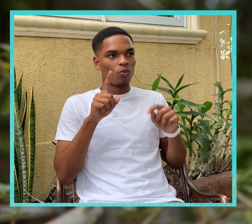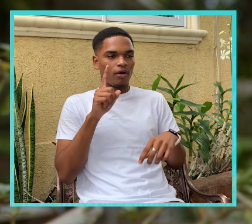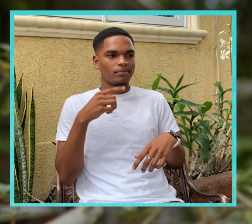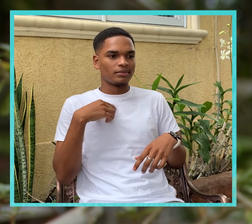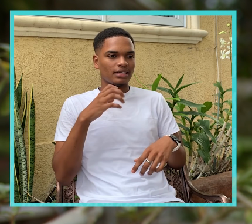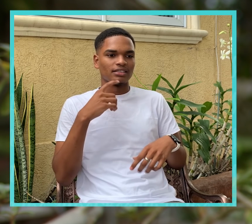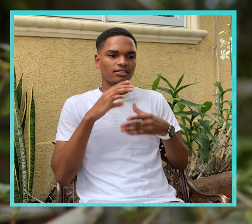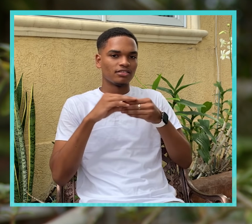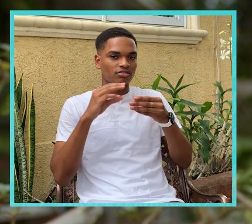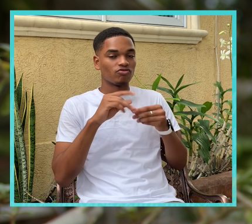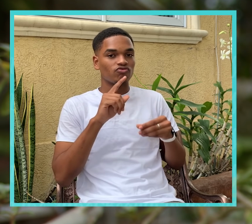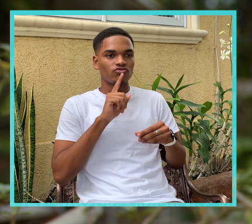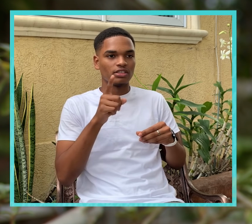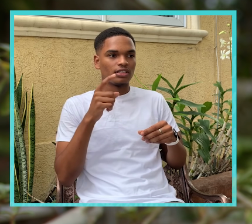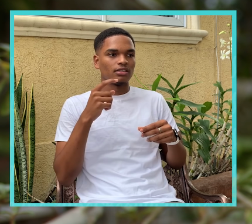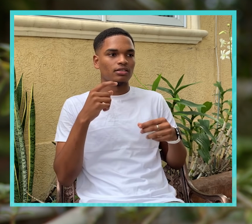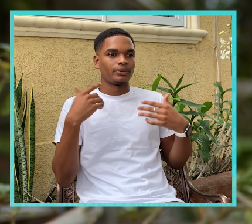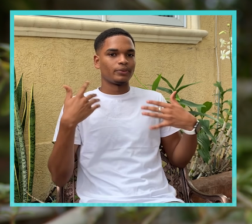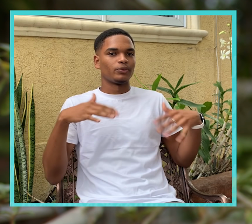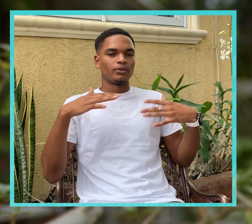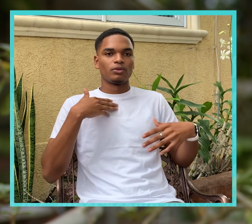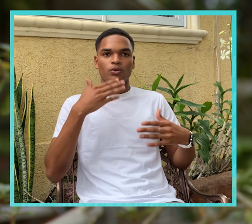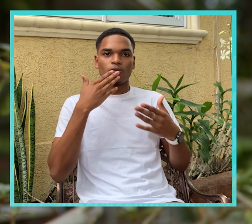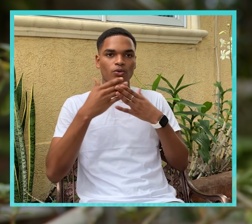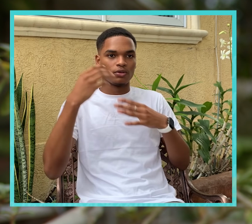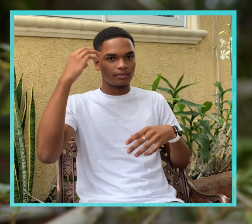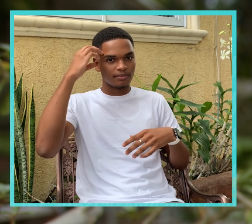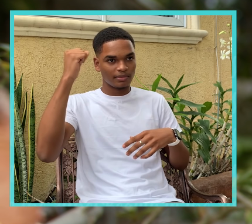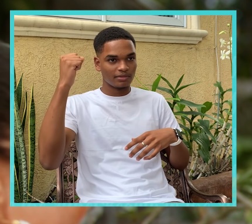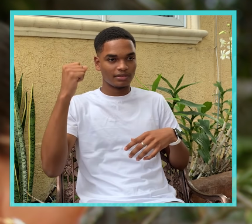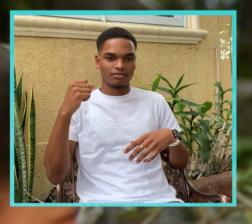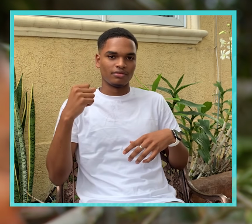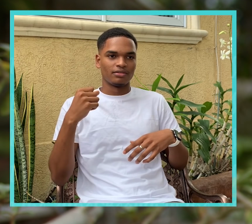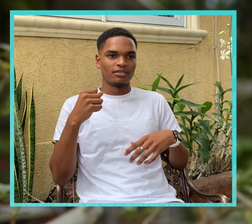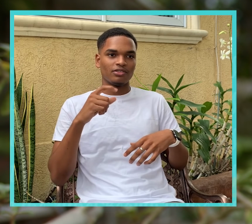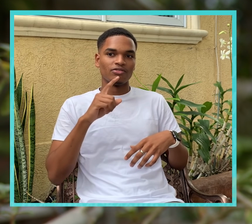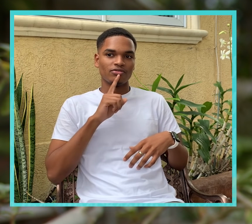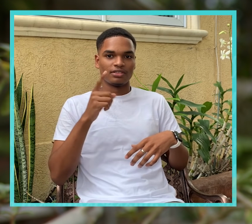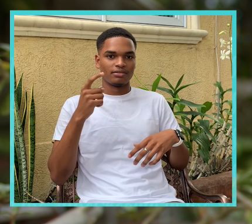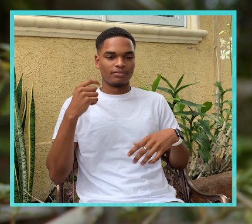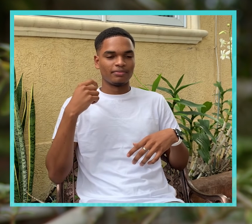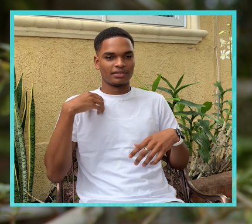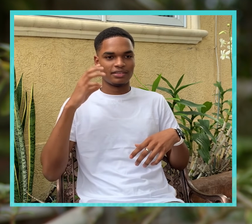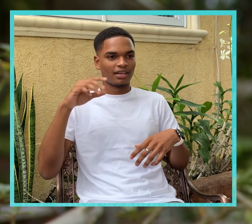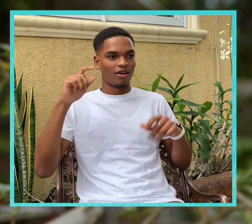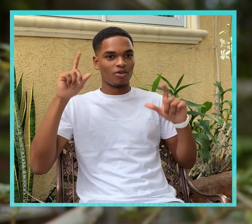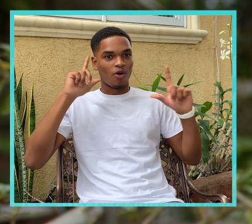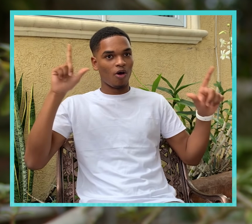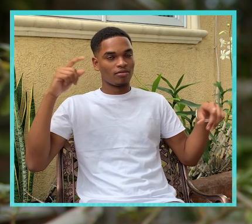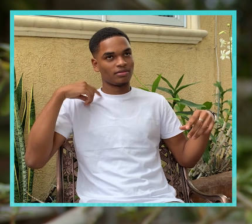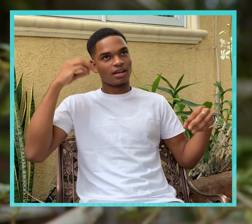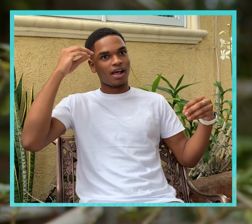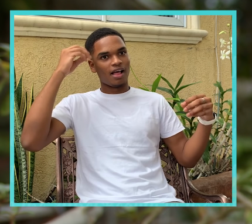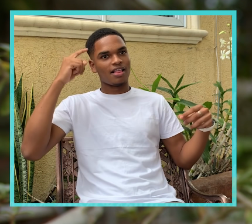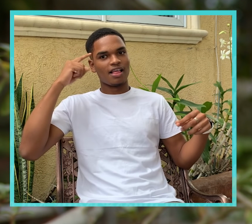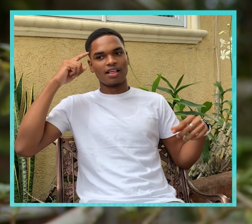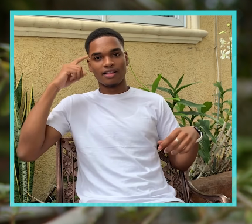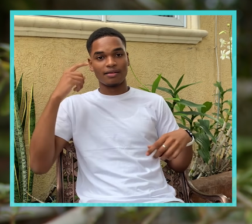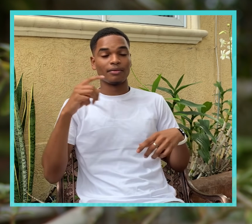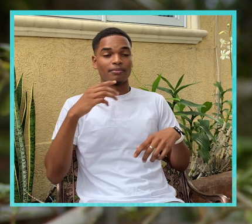say, that it's a very fond memory of mine. could turn up the music really loud. Yeah. Yeah. When my grandparents